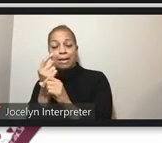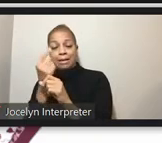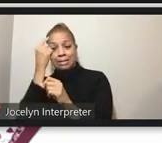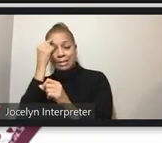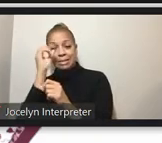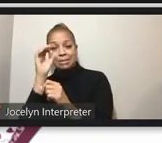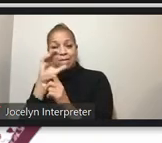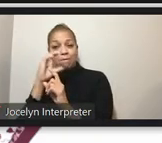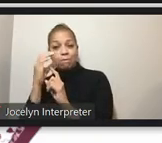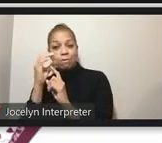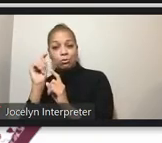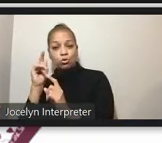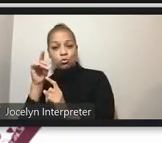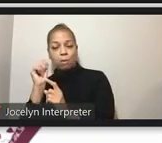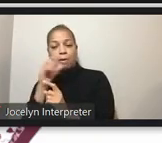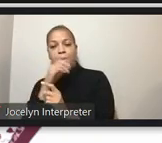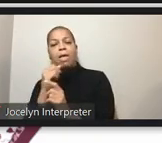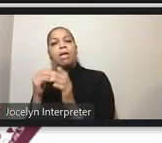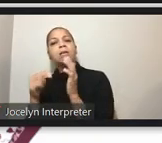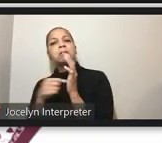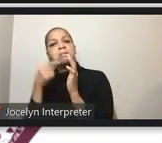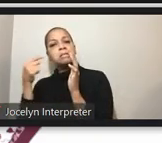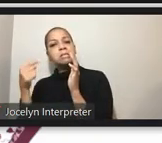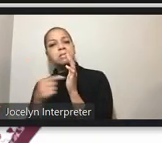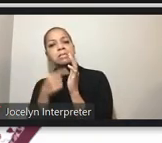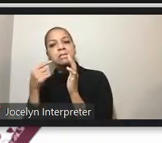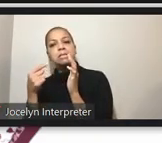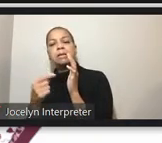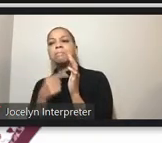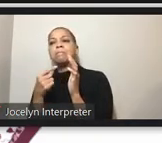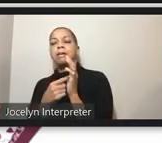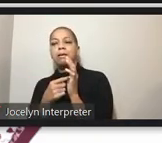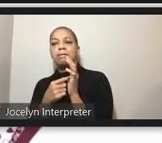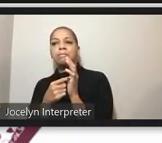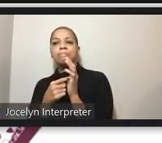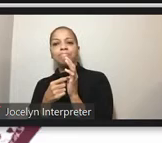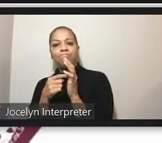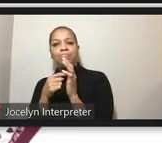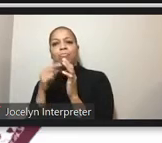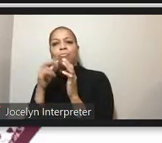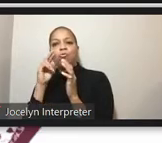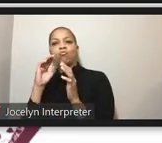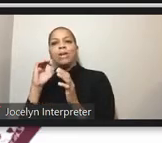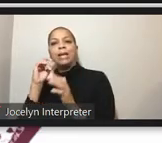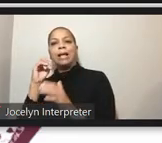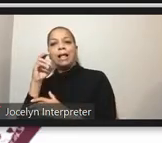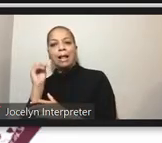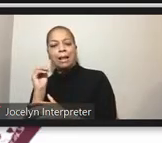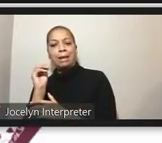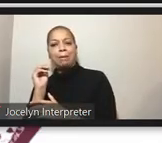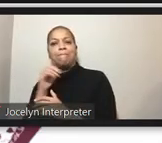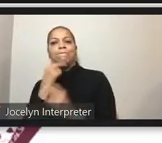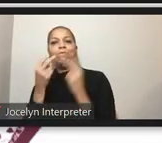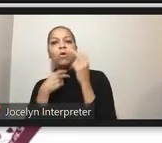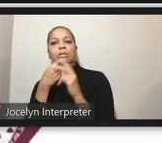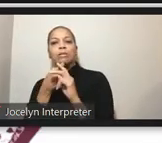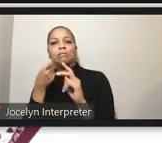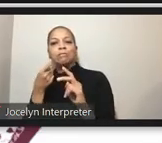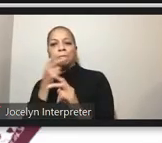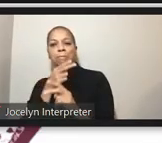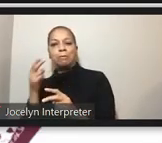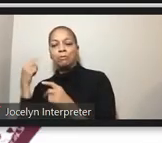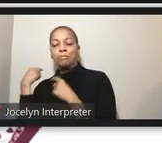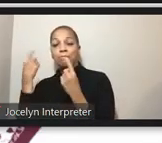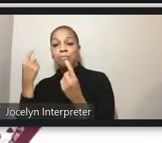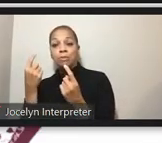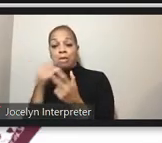and occasionally reclaim voices that have been lost to history. They're also locations where